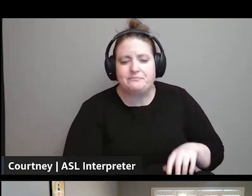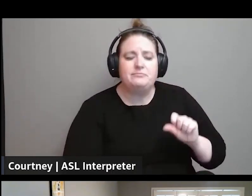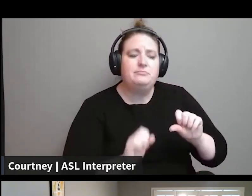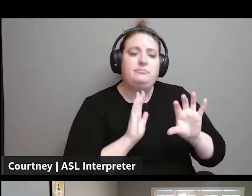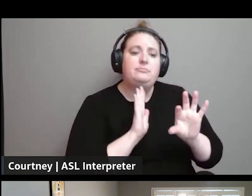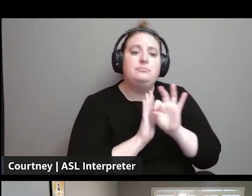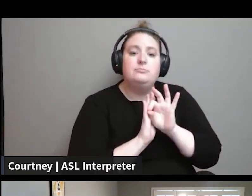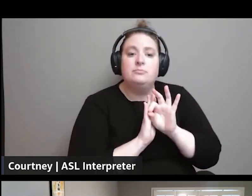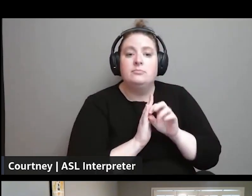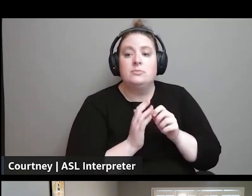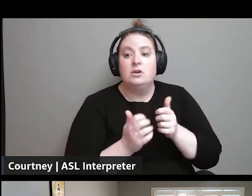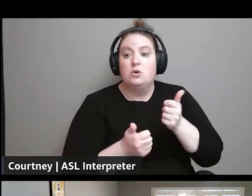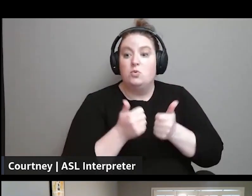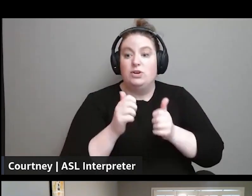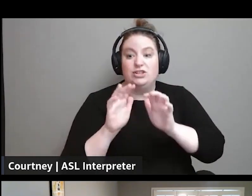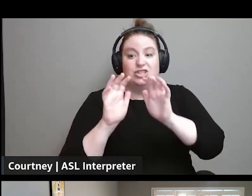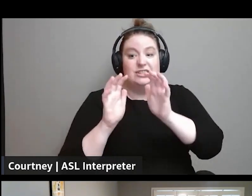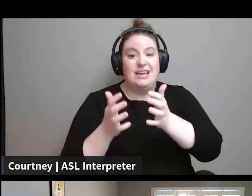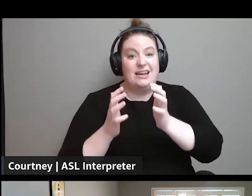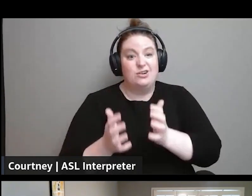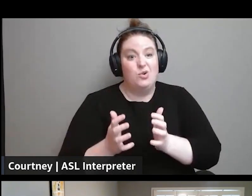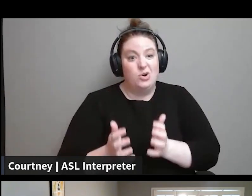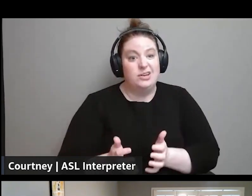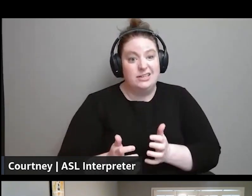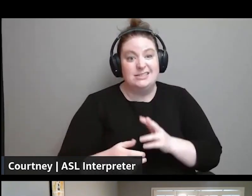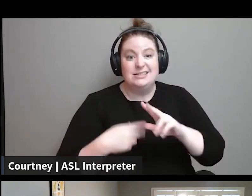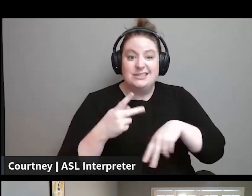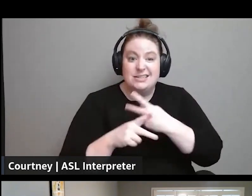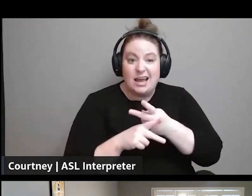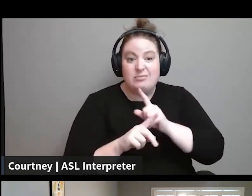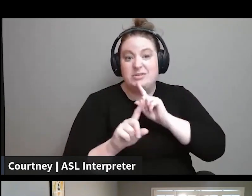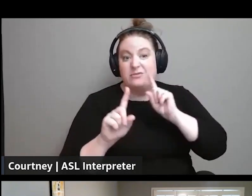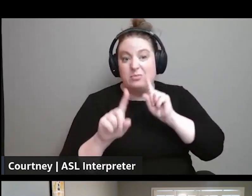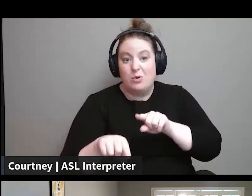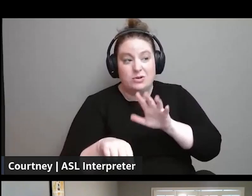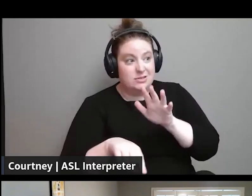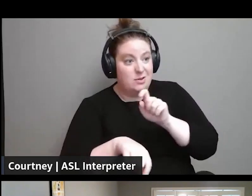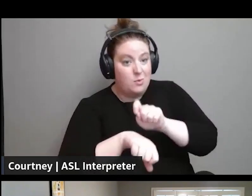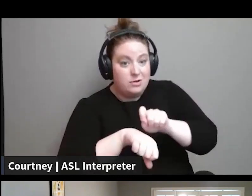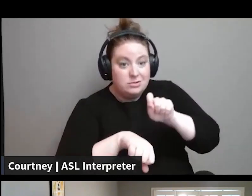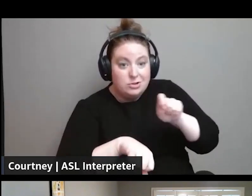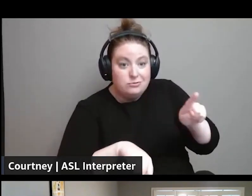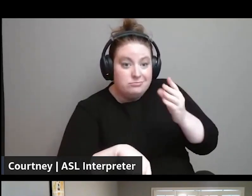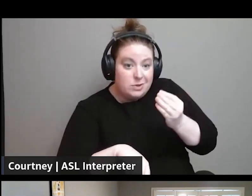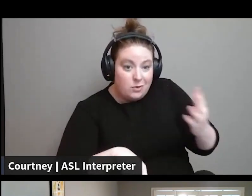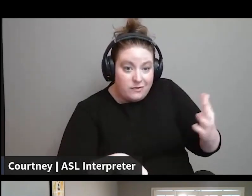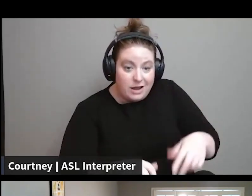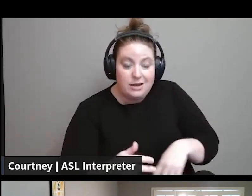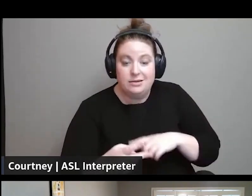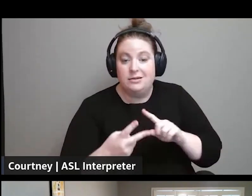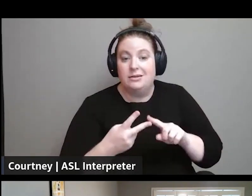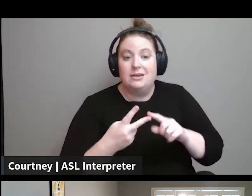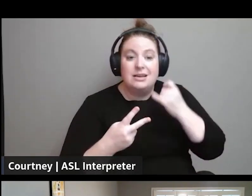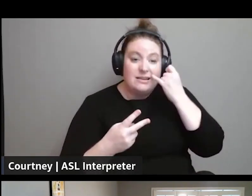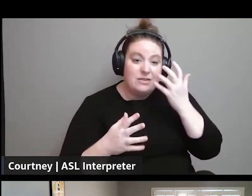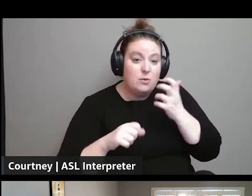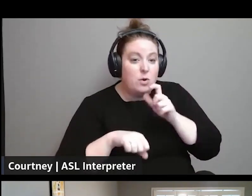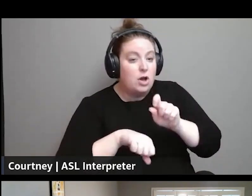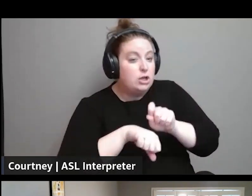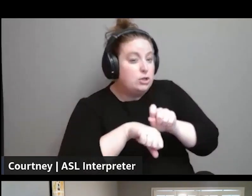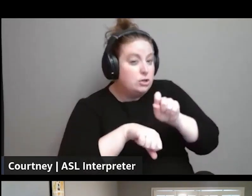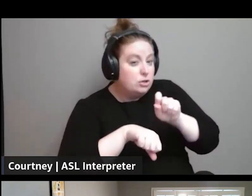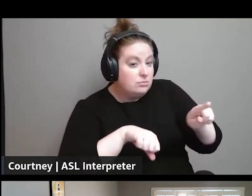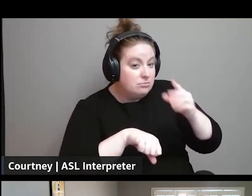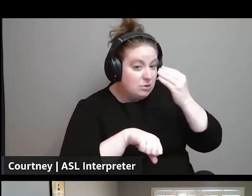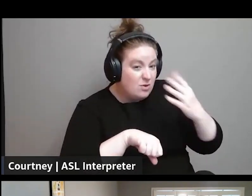choose which categories of reports they would like to get notified on. They can choose whether they want notifications on agreements. They can